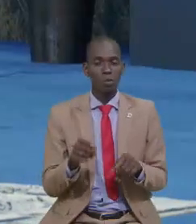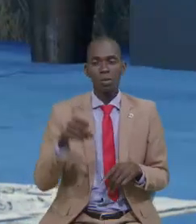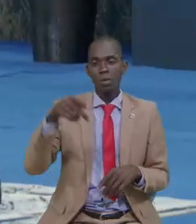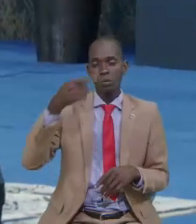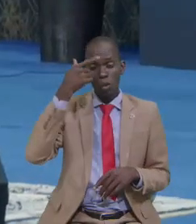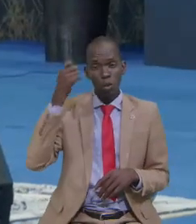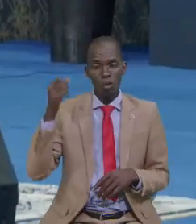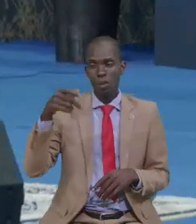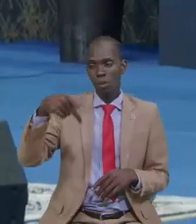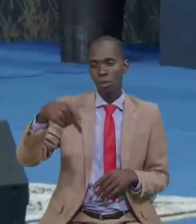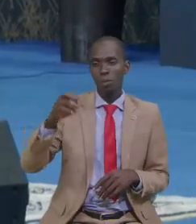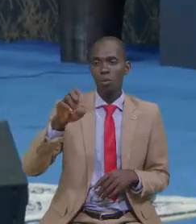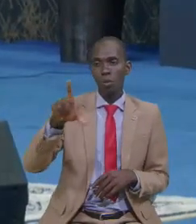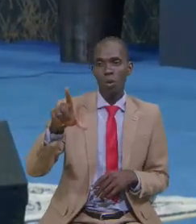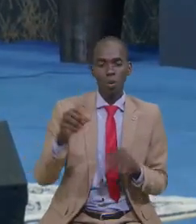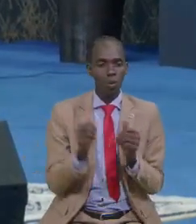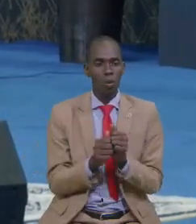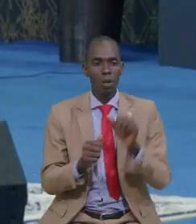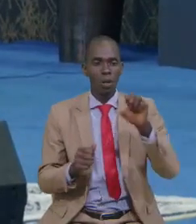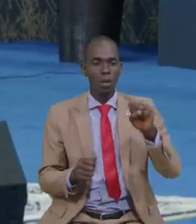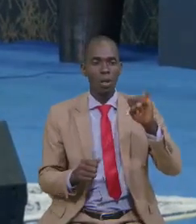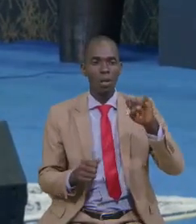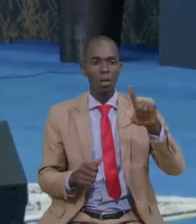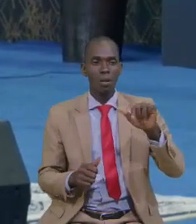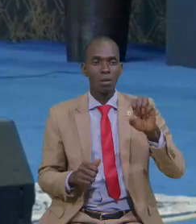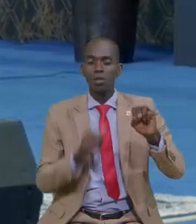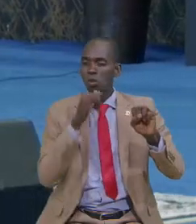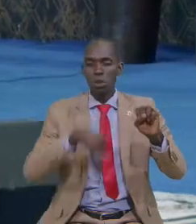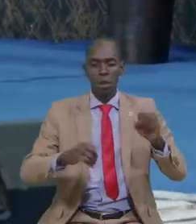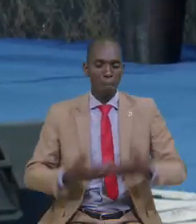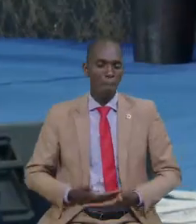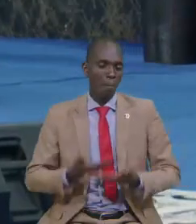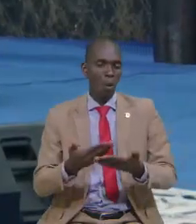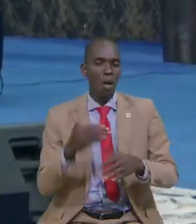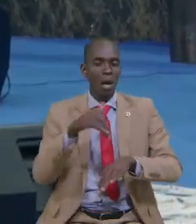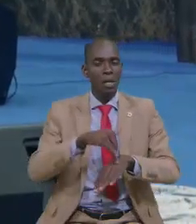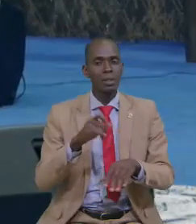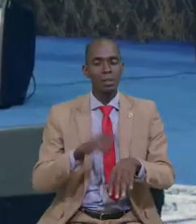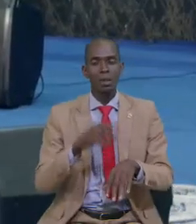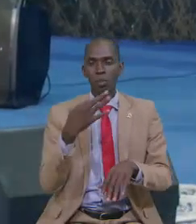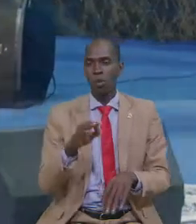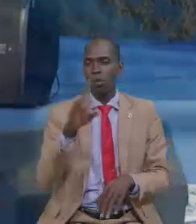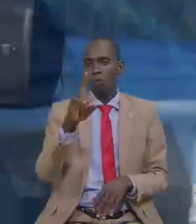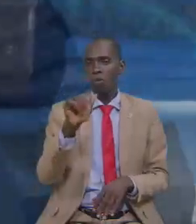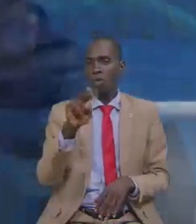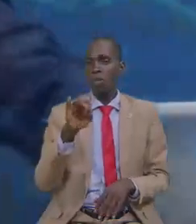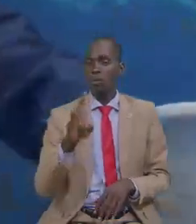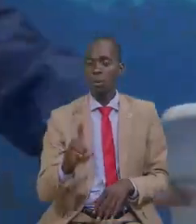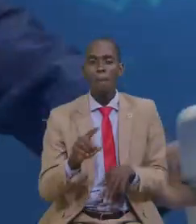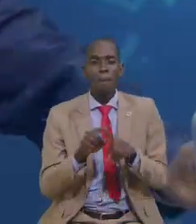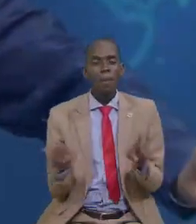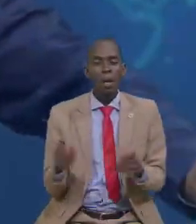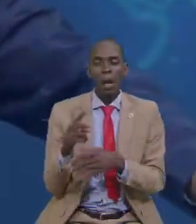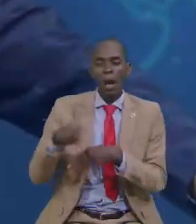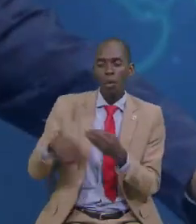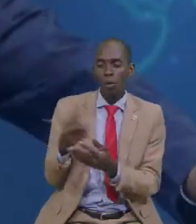born yet. At the time of David, in the case of Paul and Silas, it was in the midnight. They were suffering,